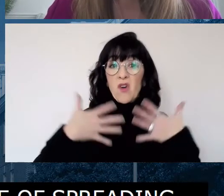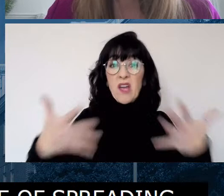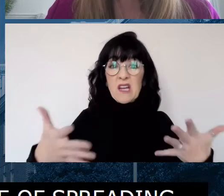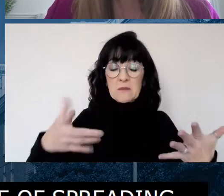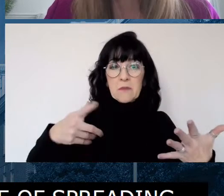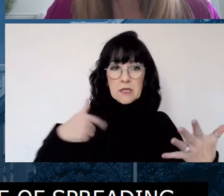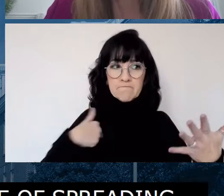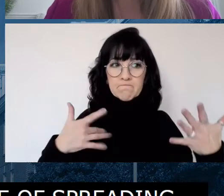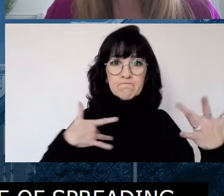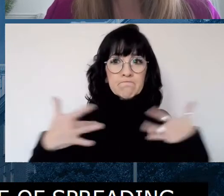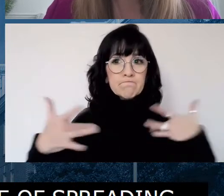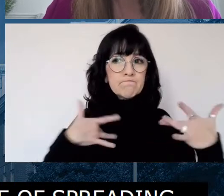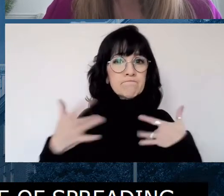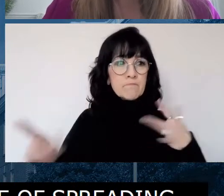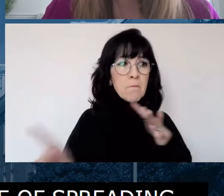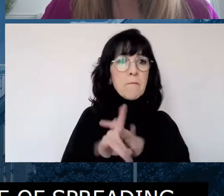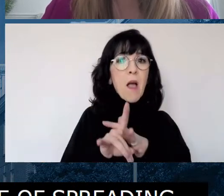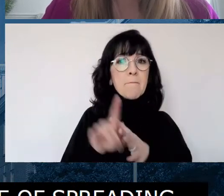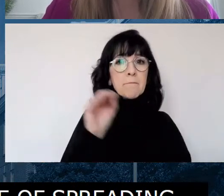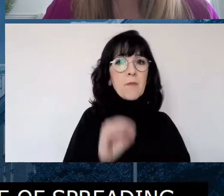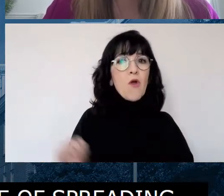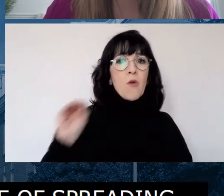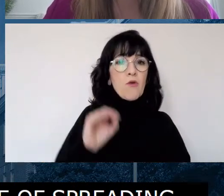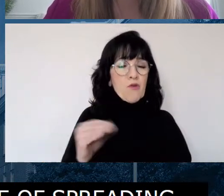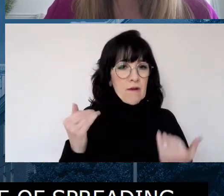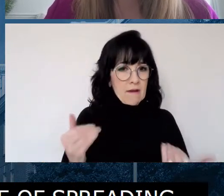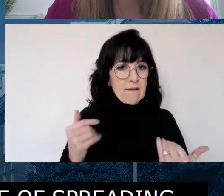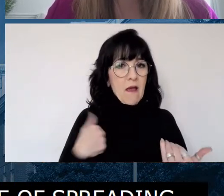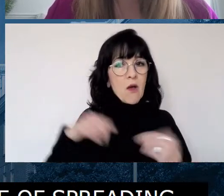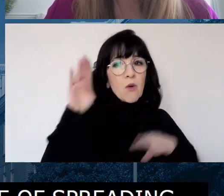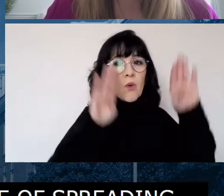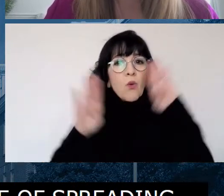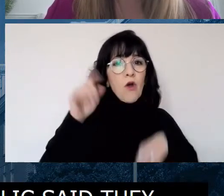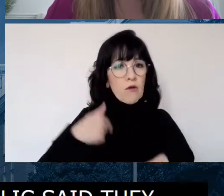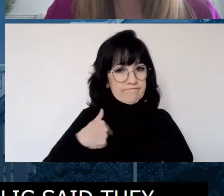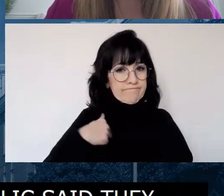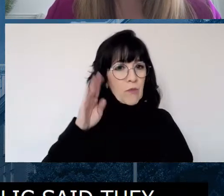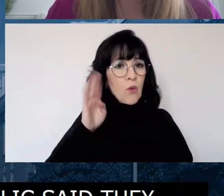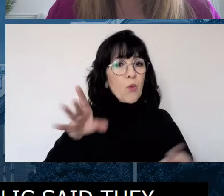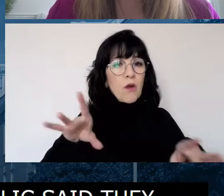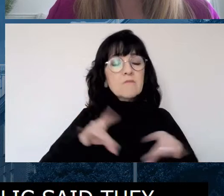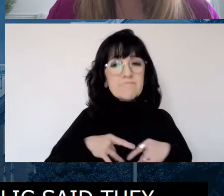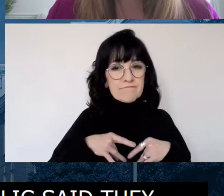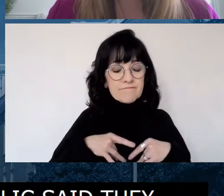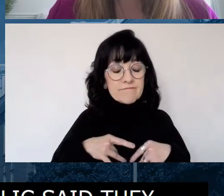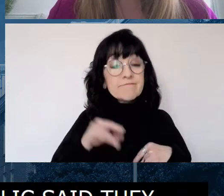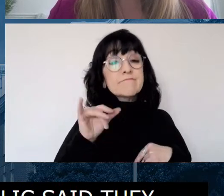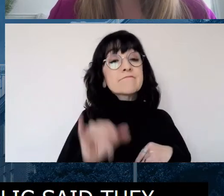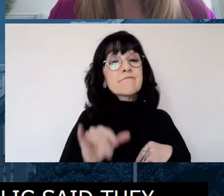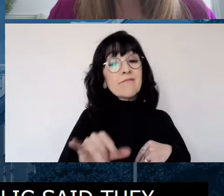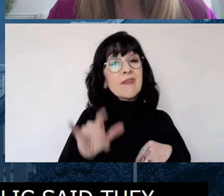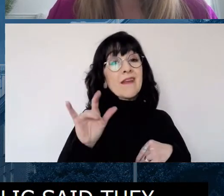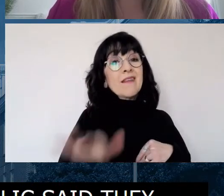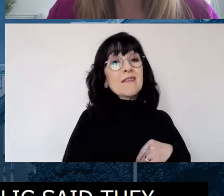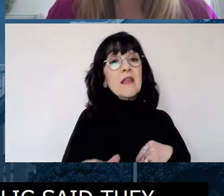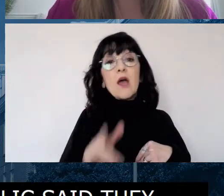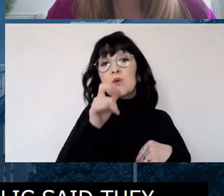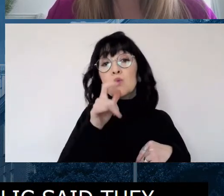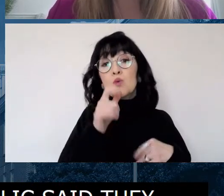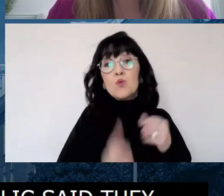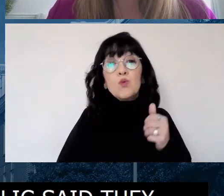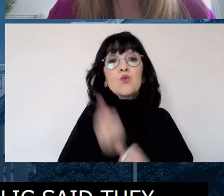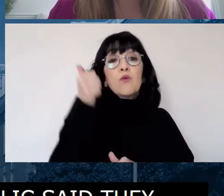November. Interestingly, this concern was greater among minority populations. So 64% of Hispanics